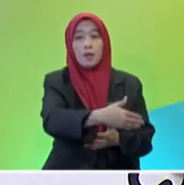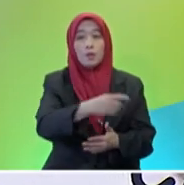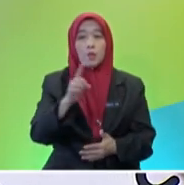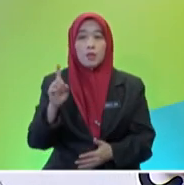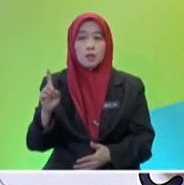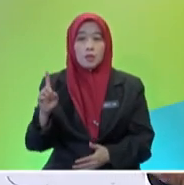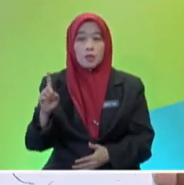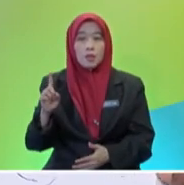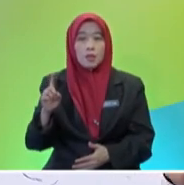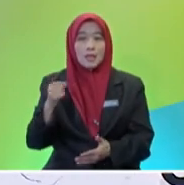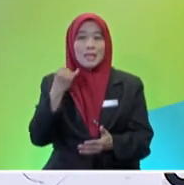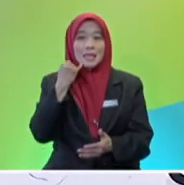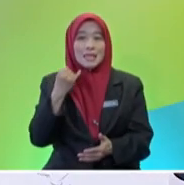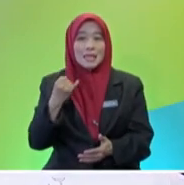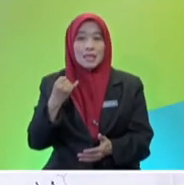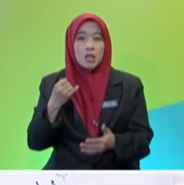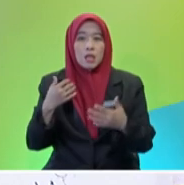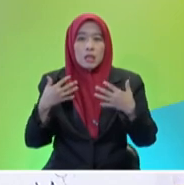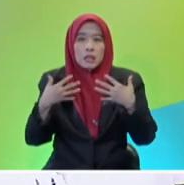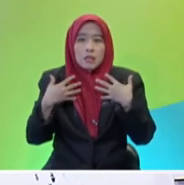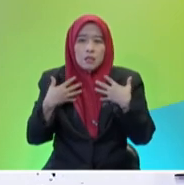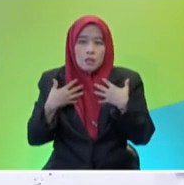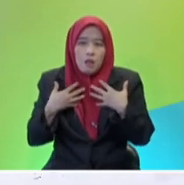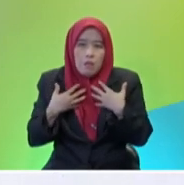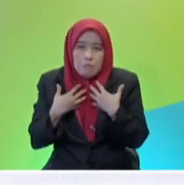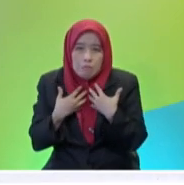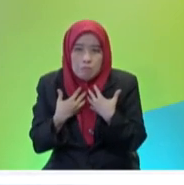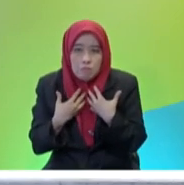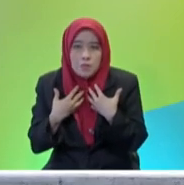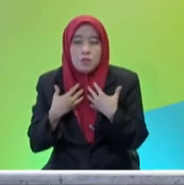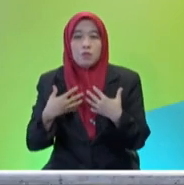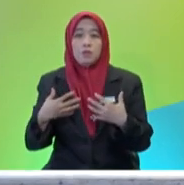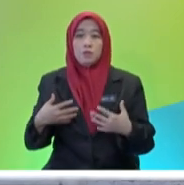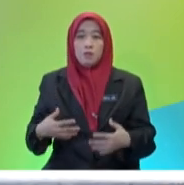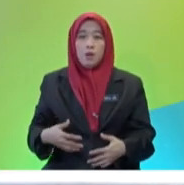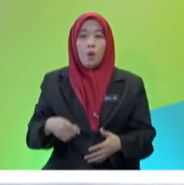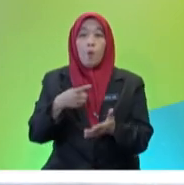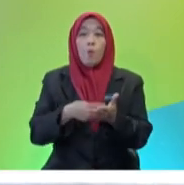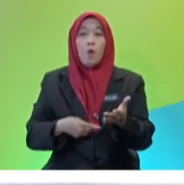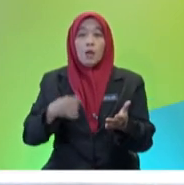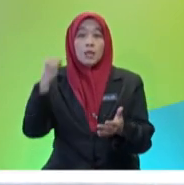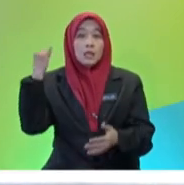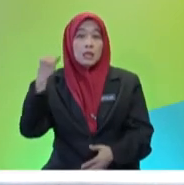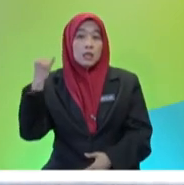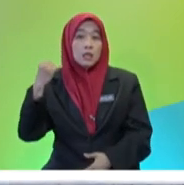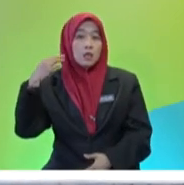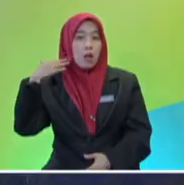is scared. Scared. Okay, scared. What is the initial sound